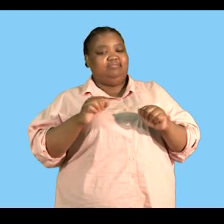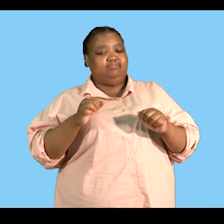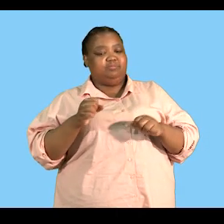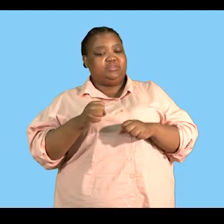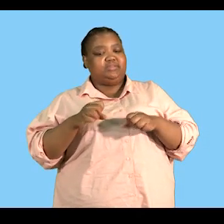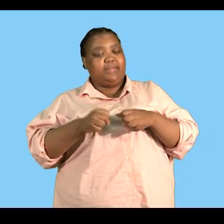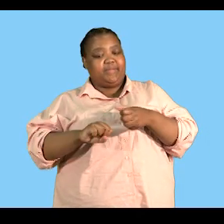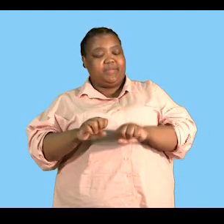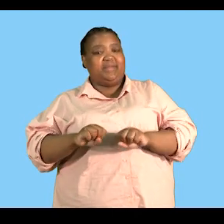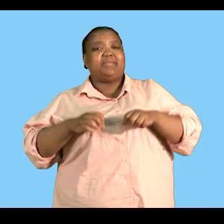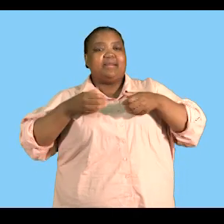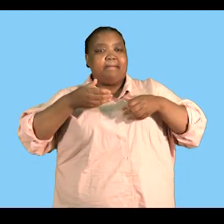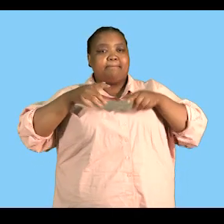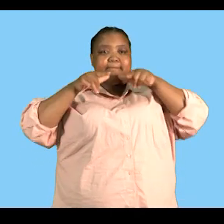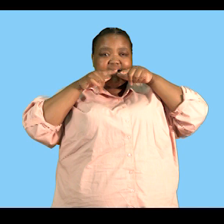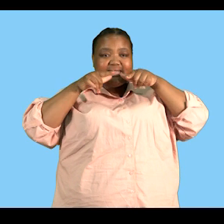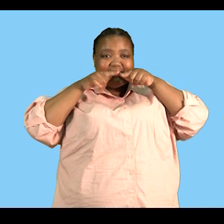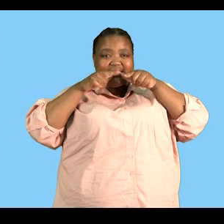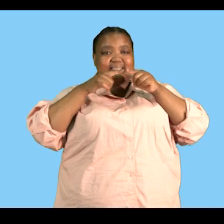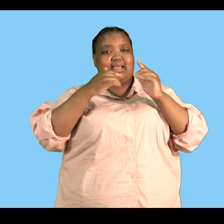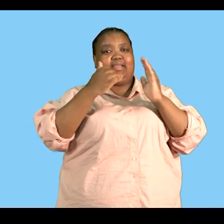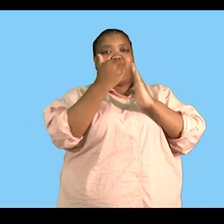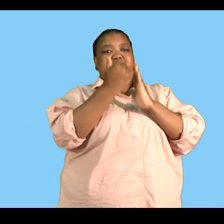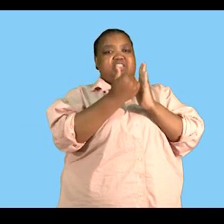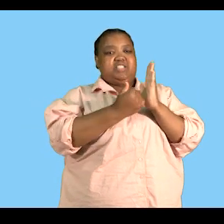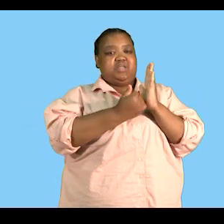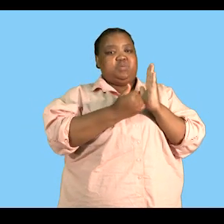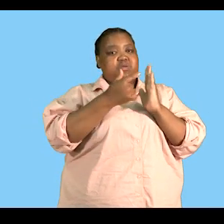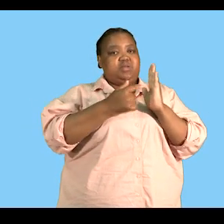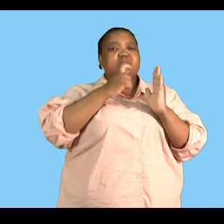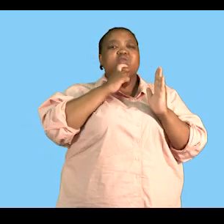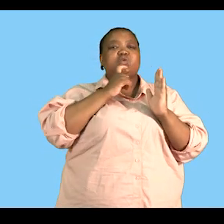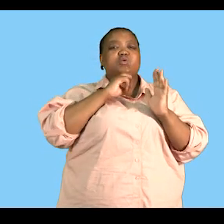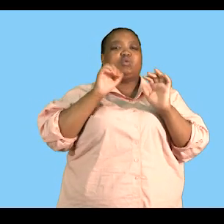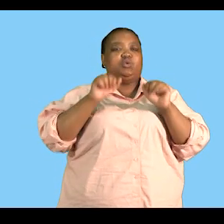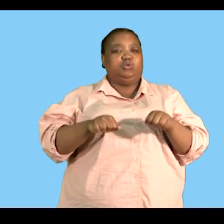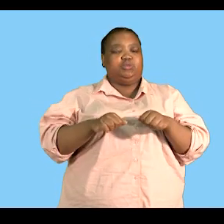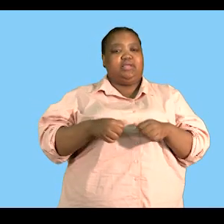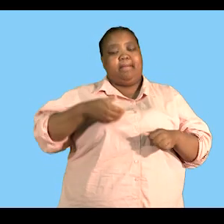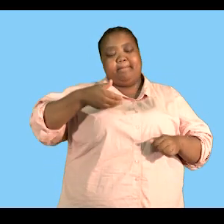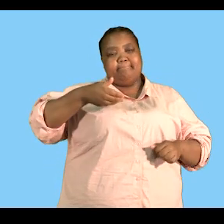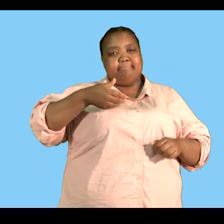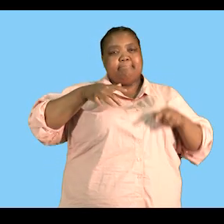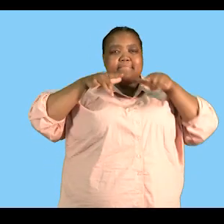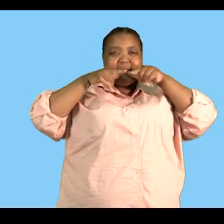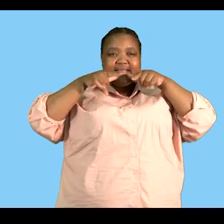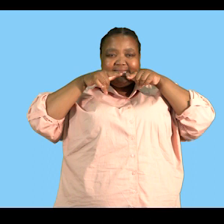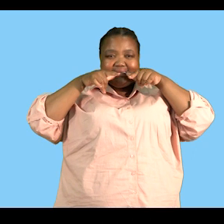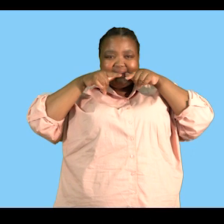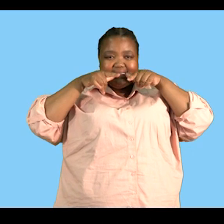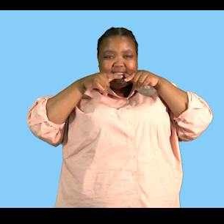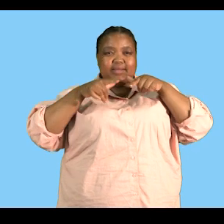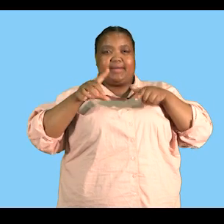recipe. So, first, there's the pizza dough, and they